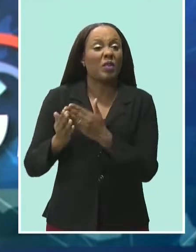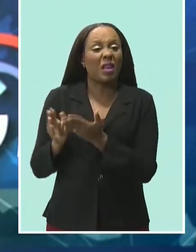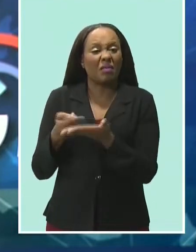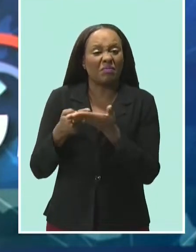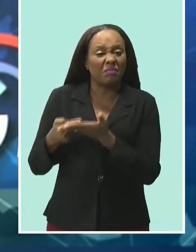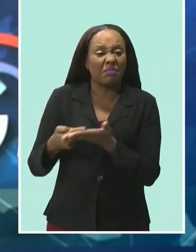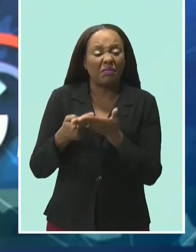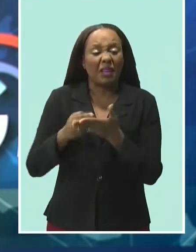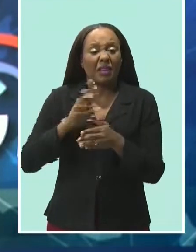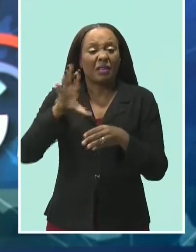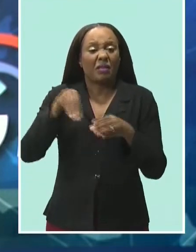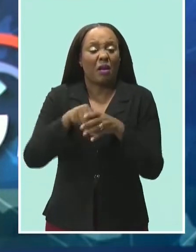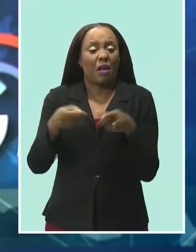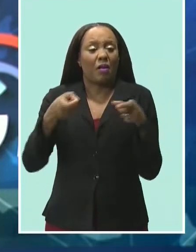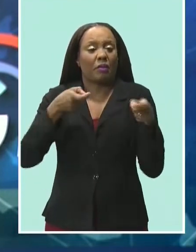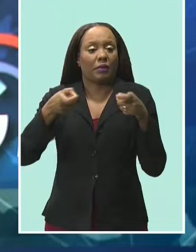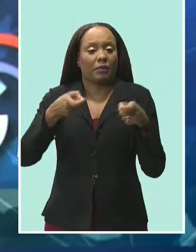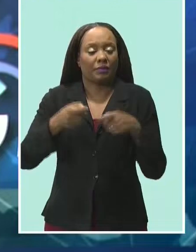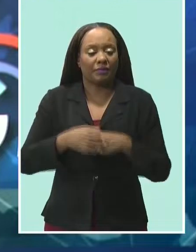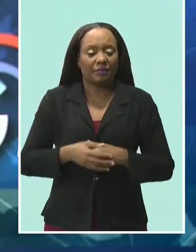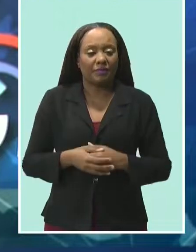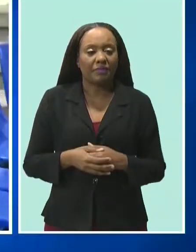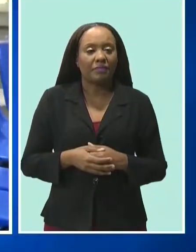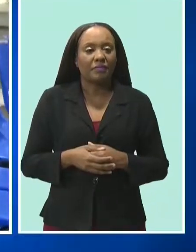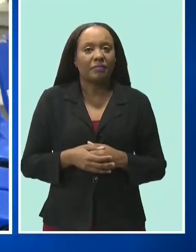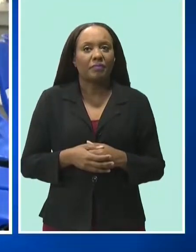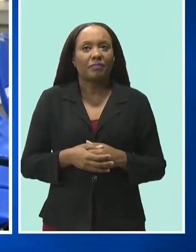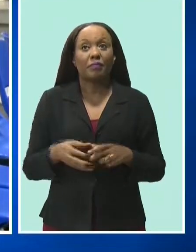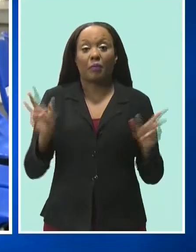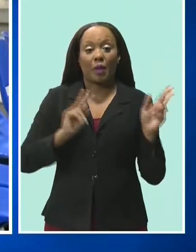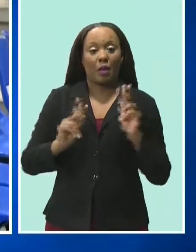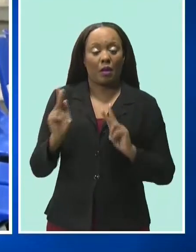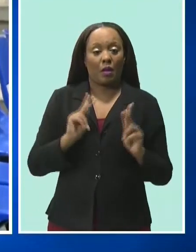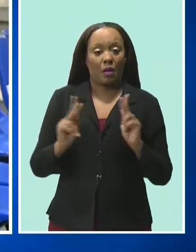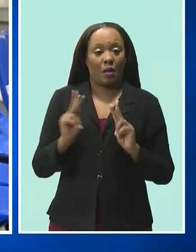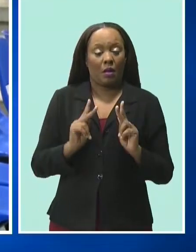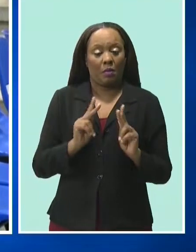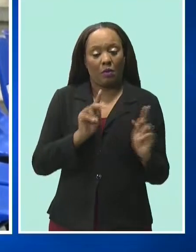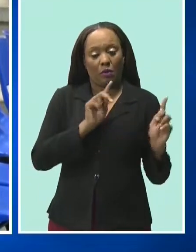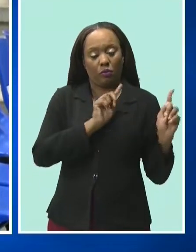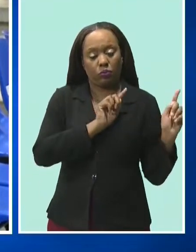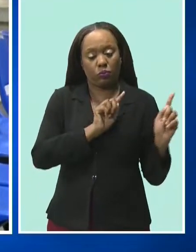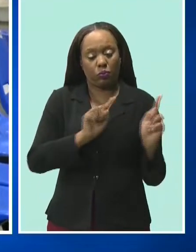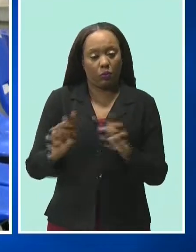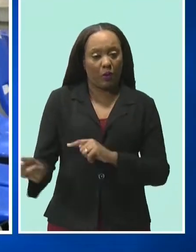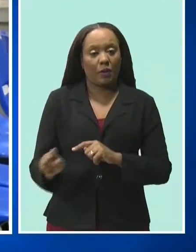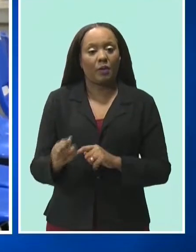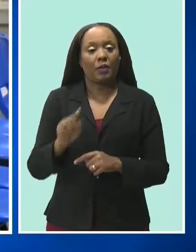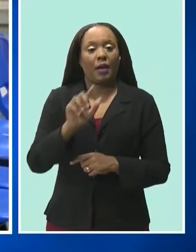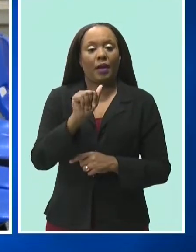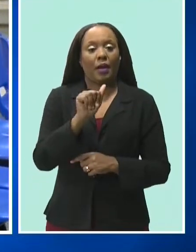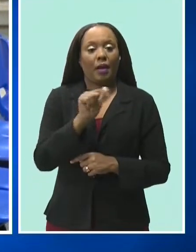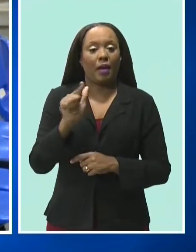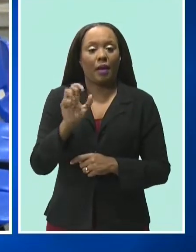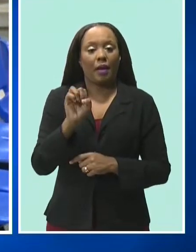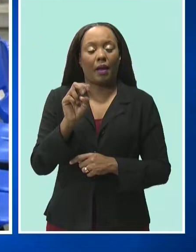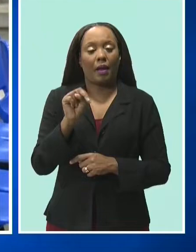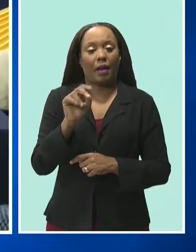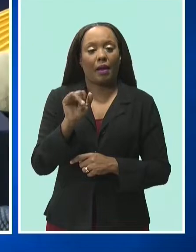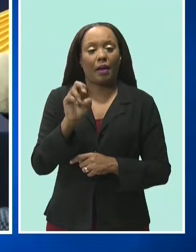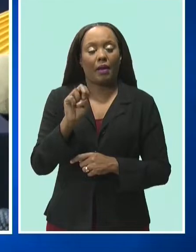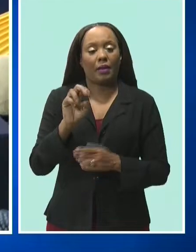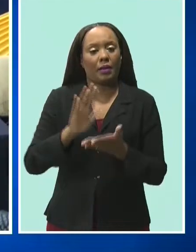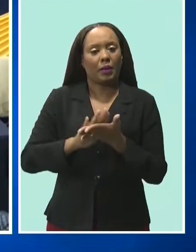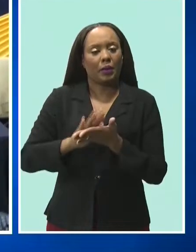structures. Kishmar Sinjus tells us more. Residents journeyed to the Aline School where they were updated on the proposed People's Assemblies